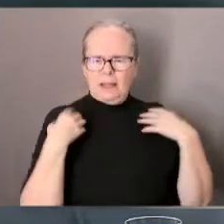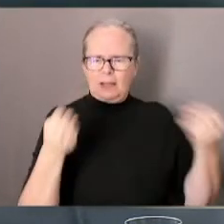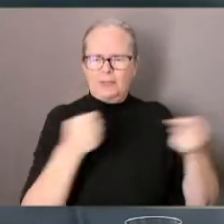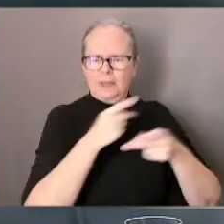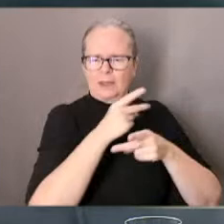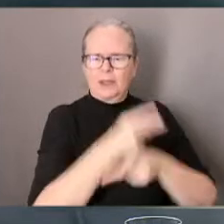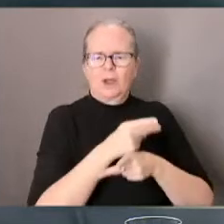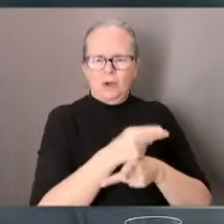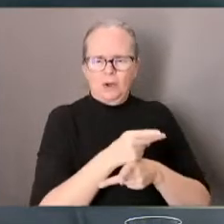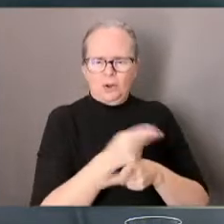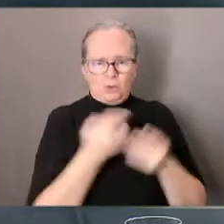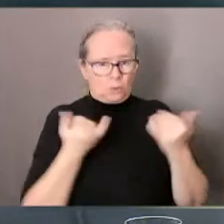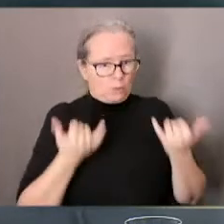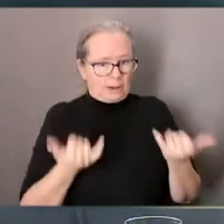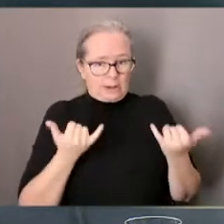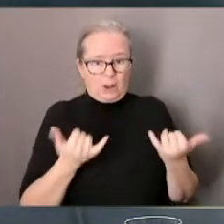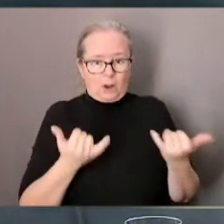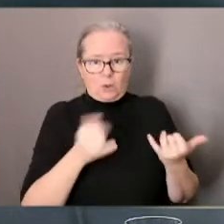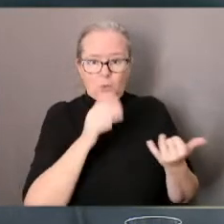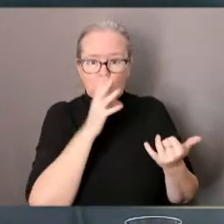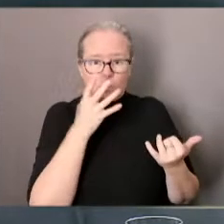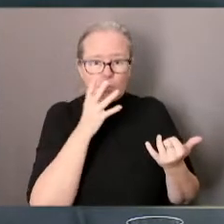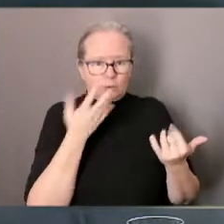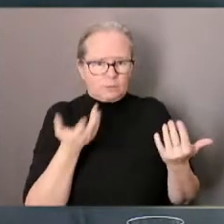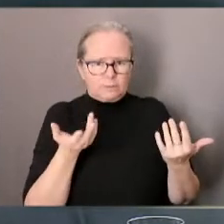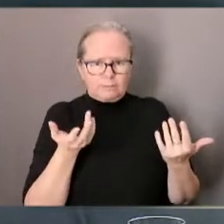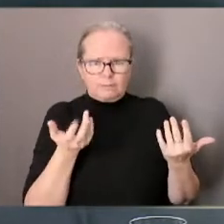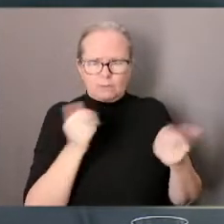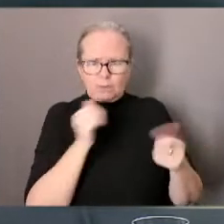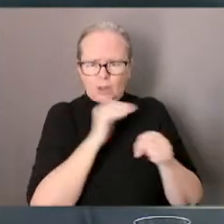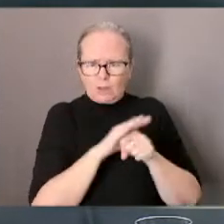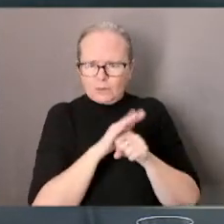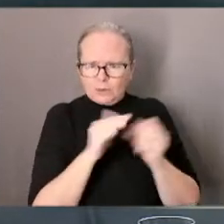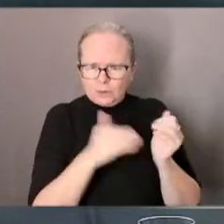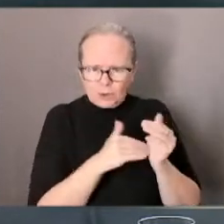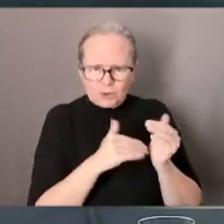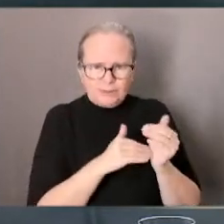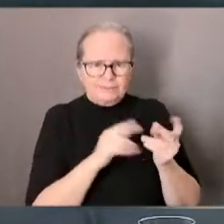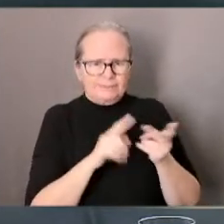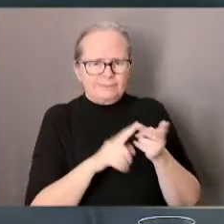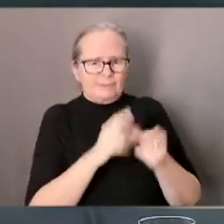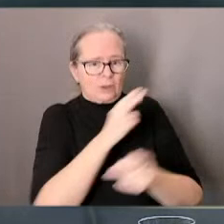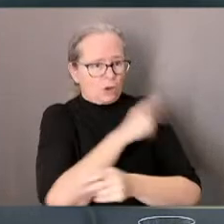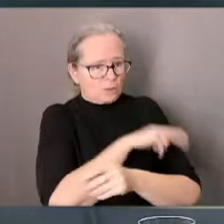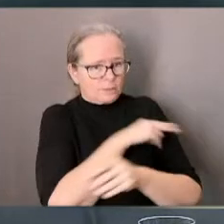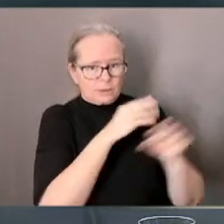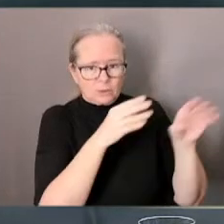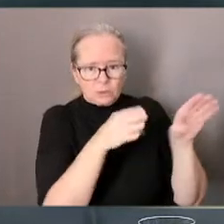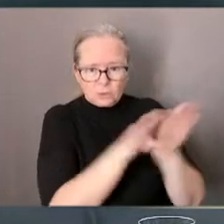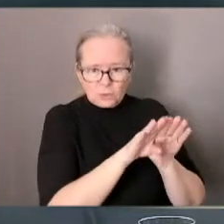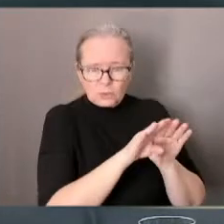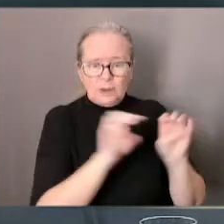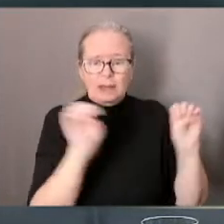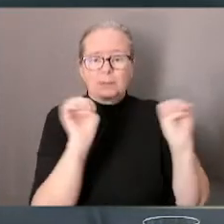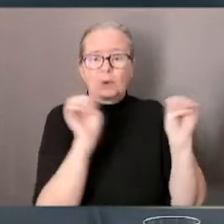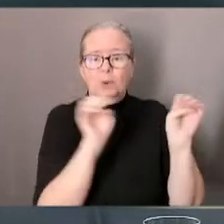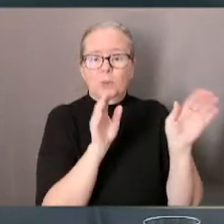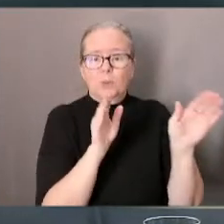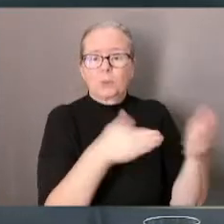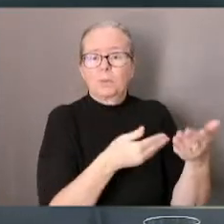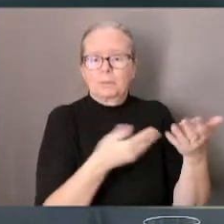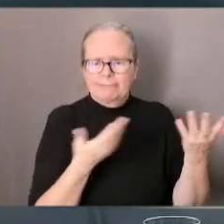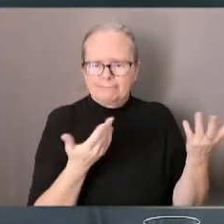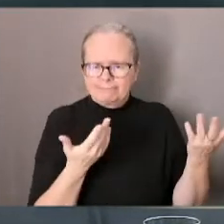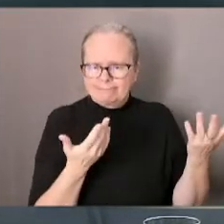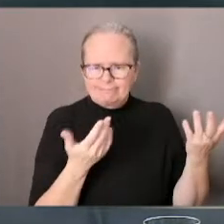due to doctor shortages and closures because of these closures rural albertans are being left without critical emergency care to the minister